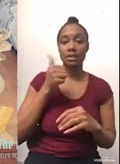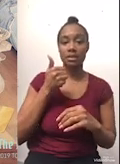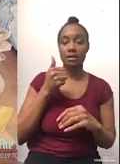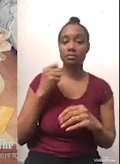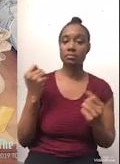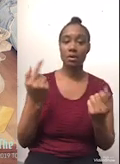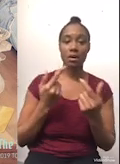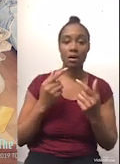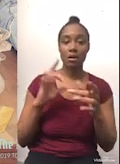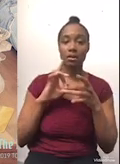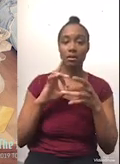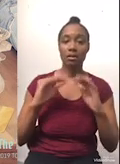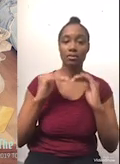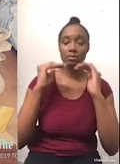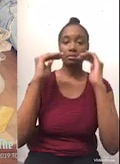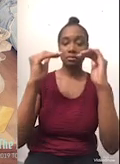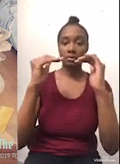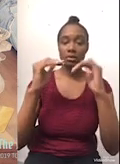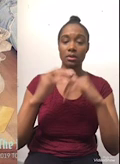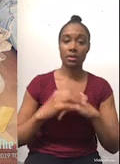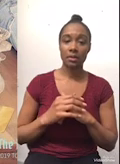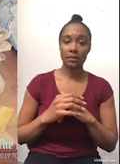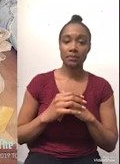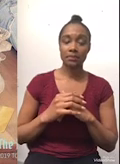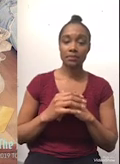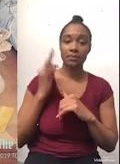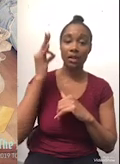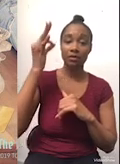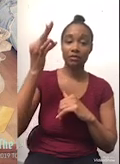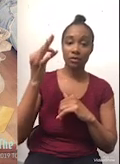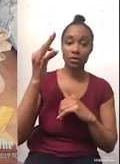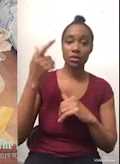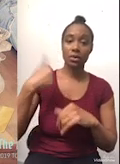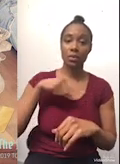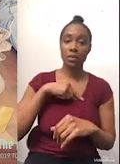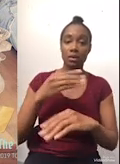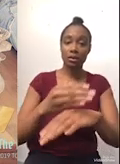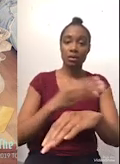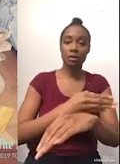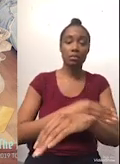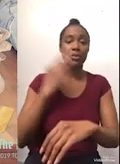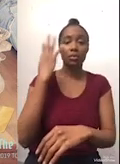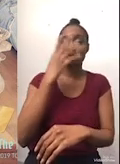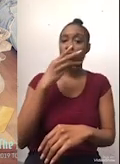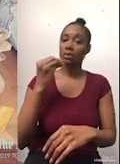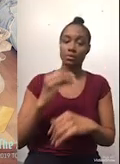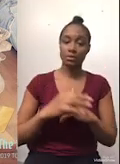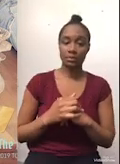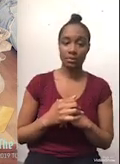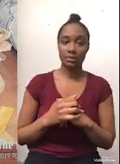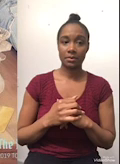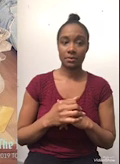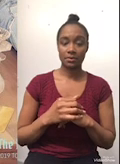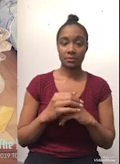join us. We'll show you a prettier side of us in the coming future. Shall. We will